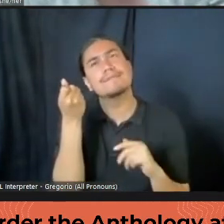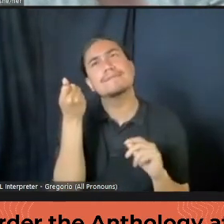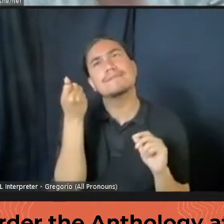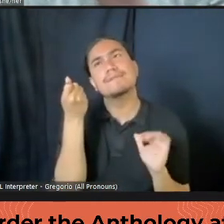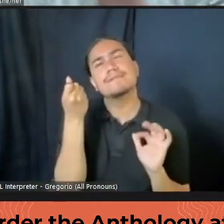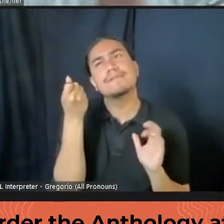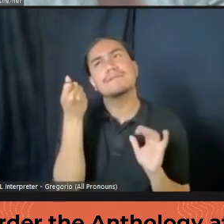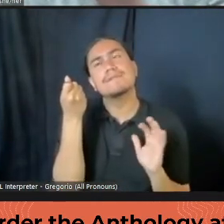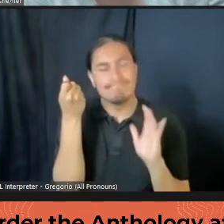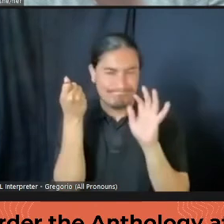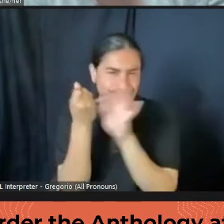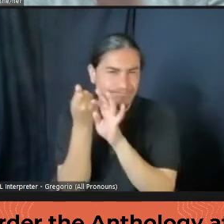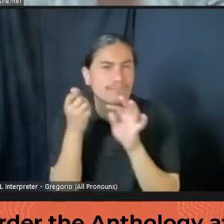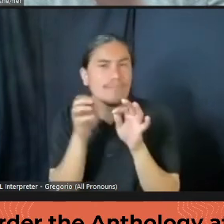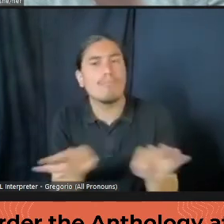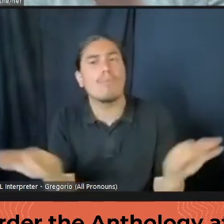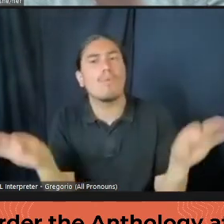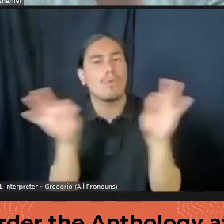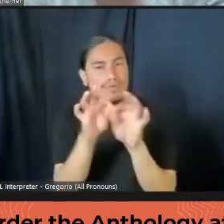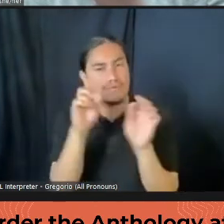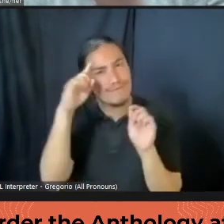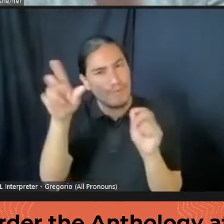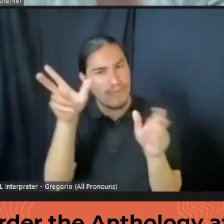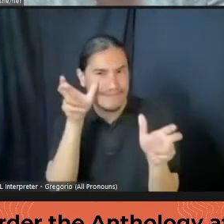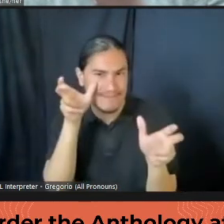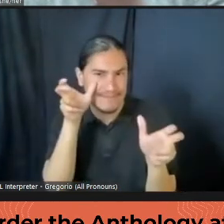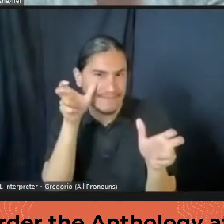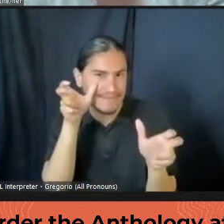just the importance of listening